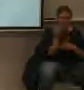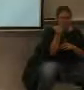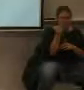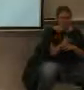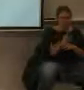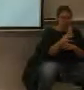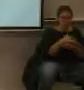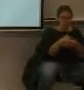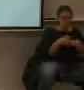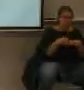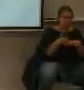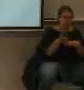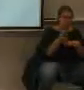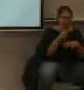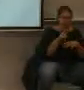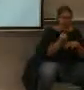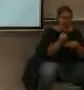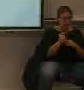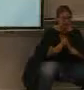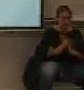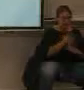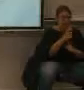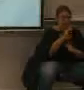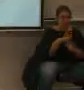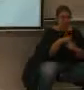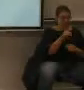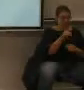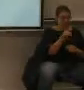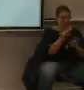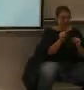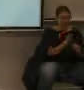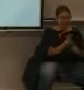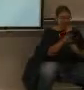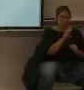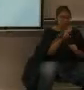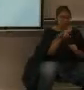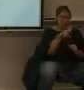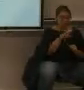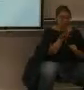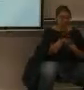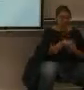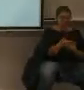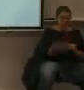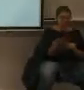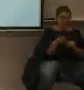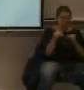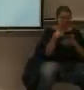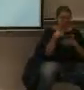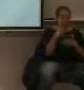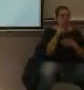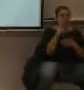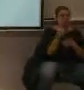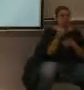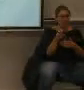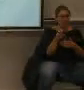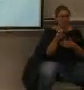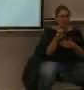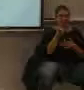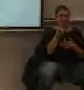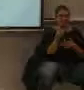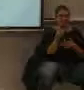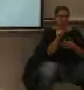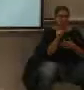sediment. The organisms that are in the lake then can respire away that stuff, and it puts out fine sediments